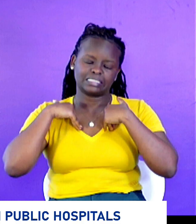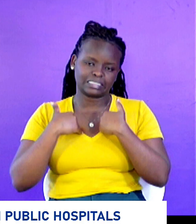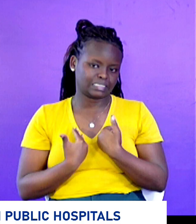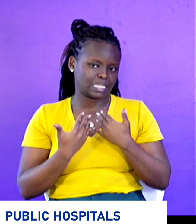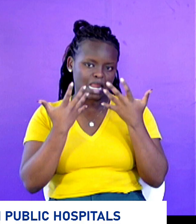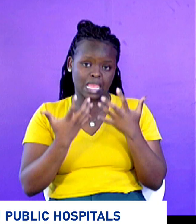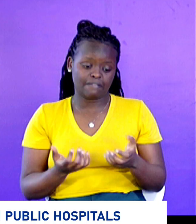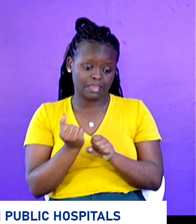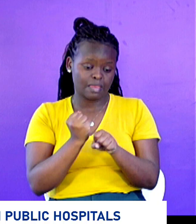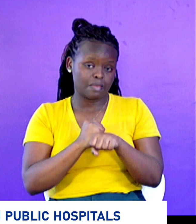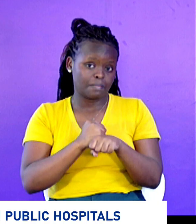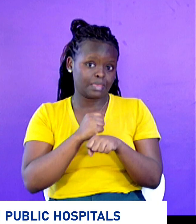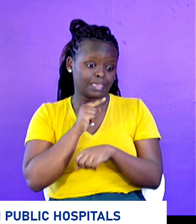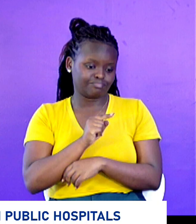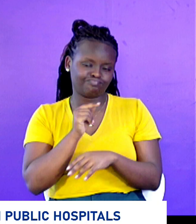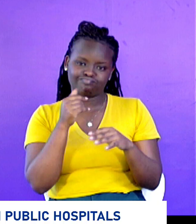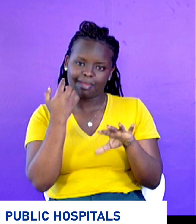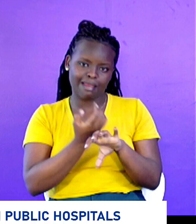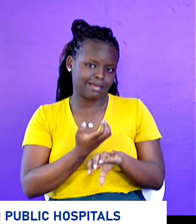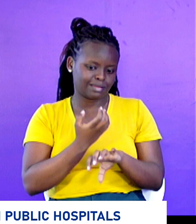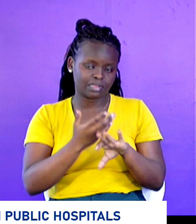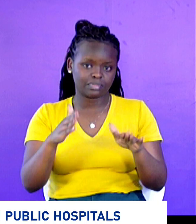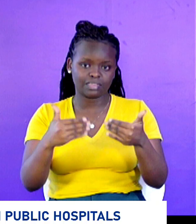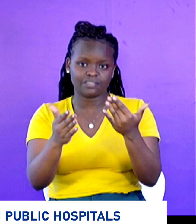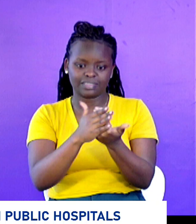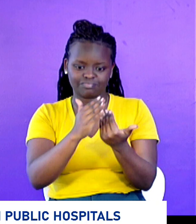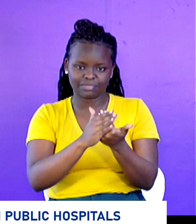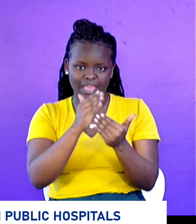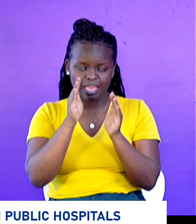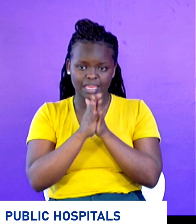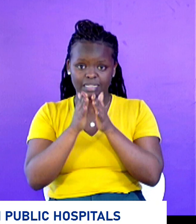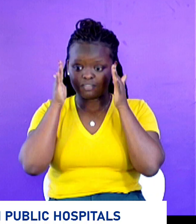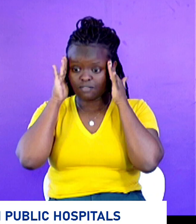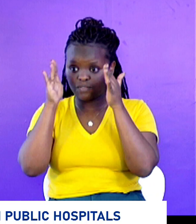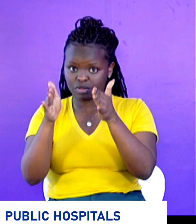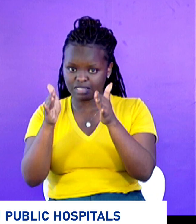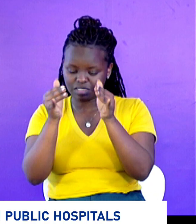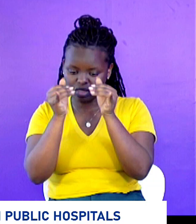it difficult to provide the critical care and attention that